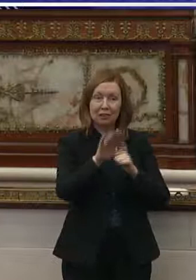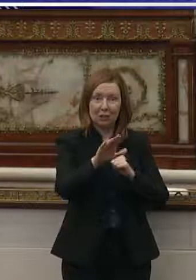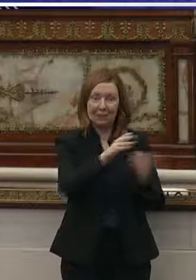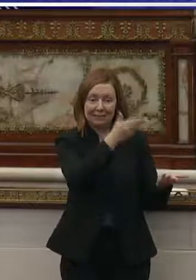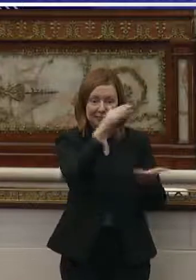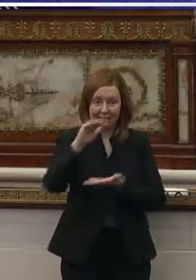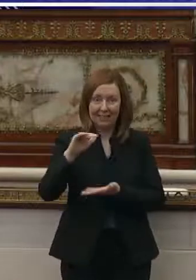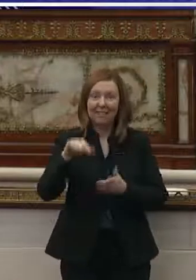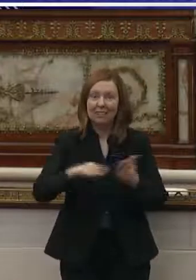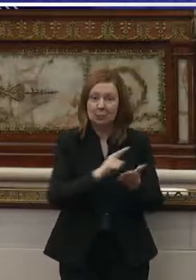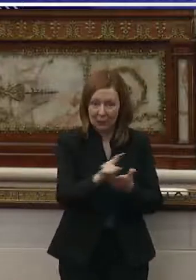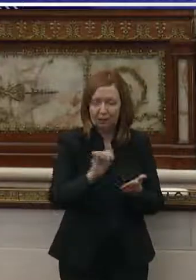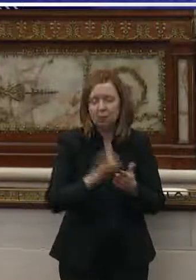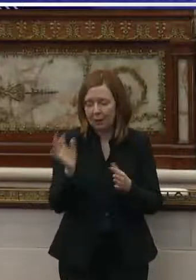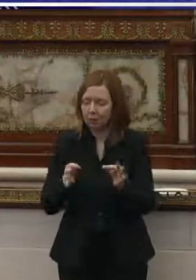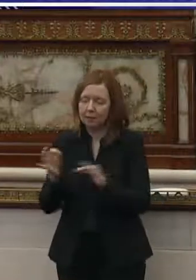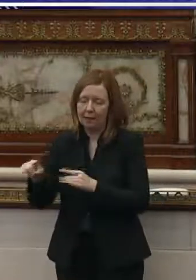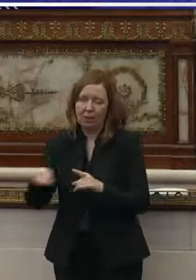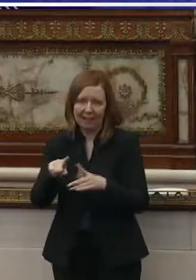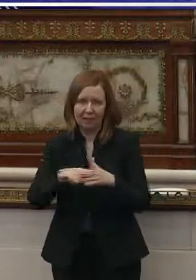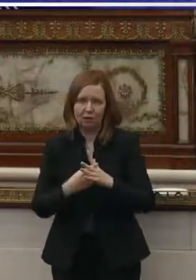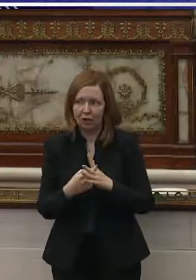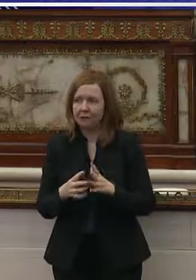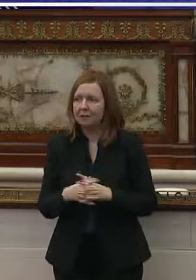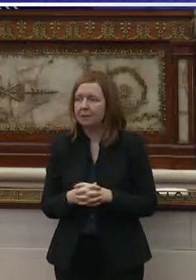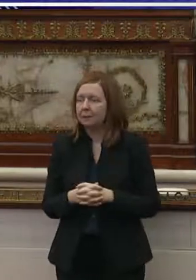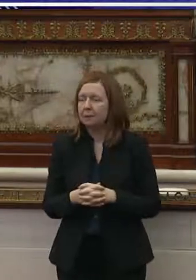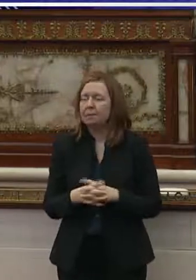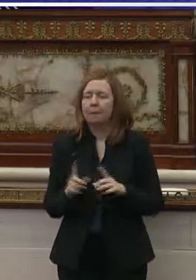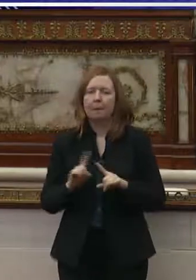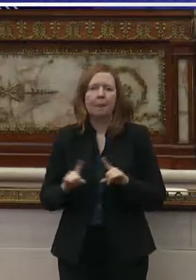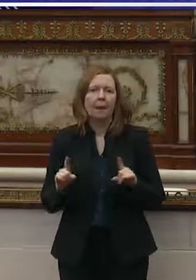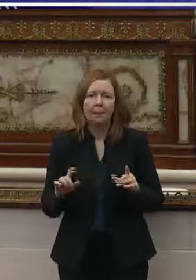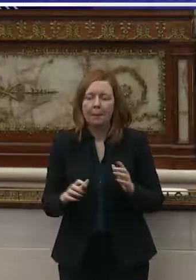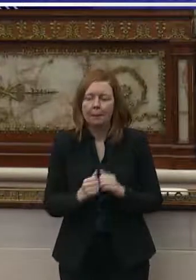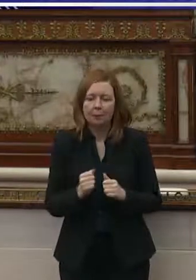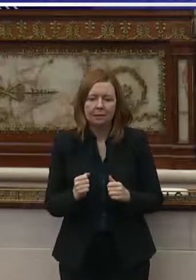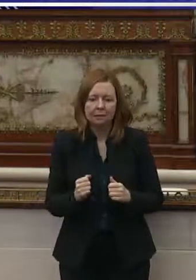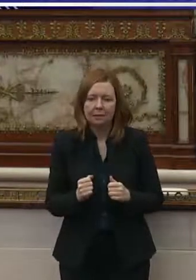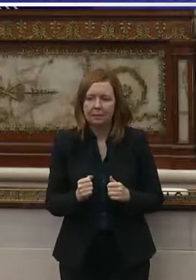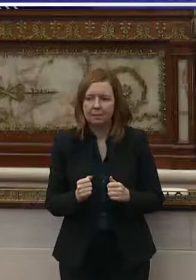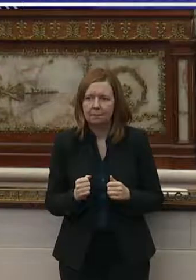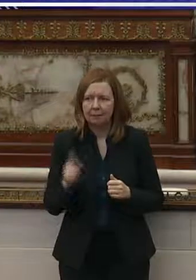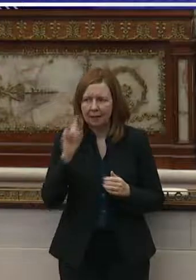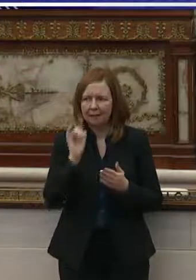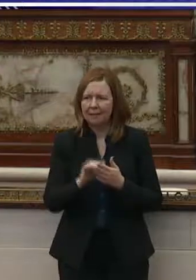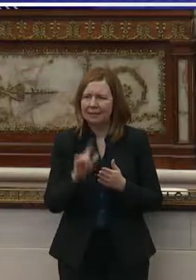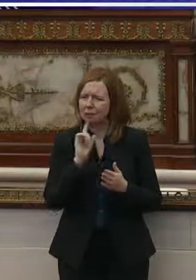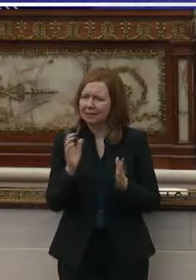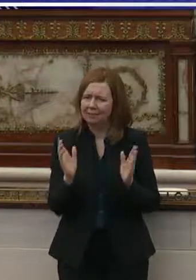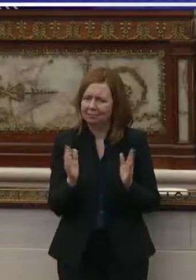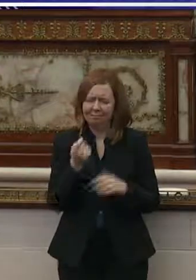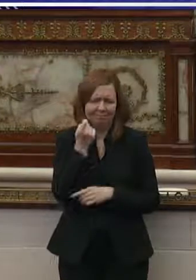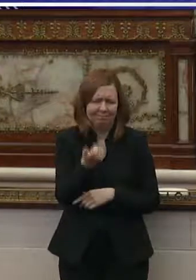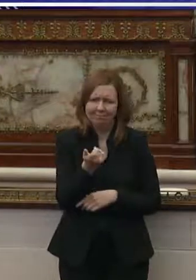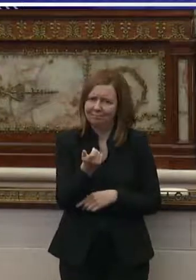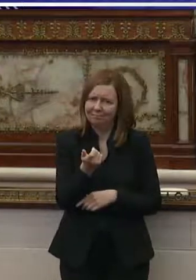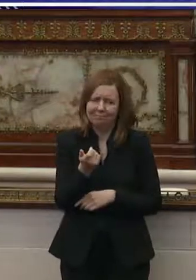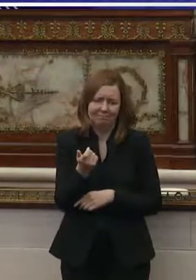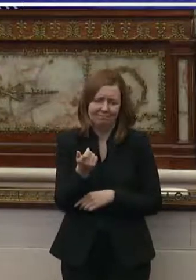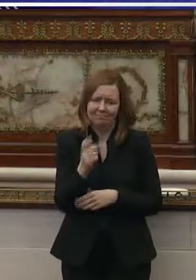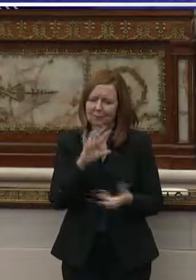and so that'll delay when they will start vaccinating. But for the most part, I think that's a relatively small fraction of the